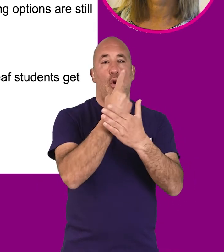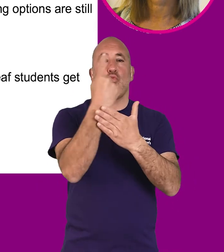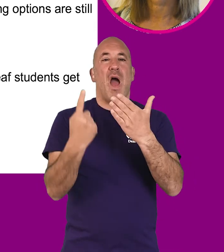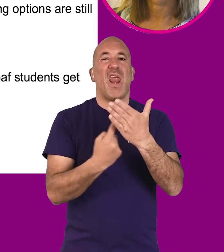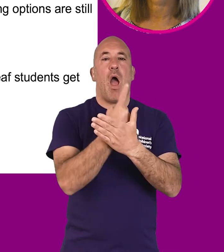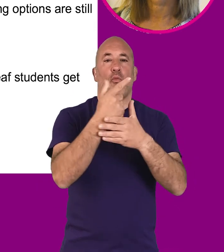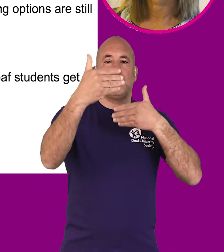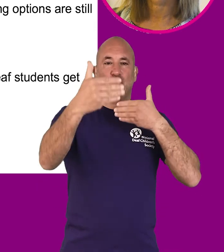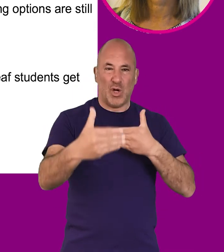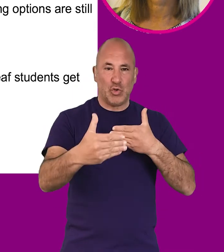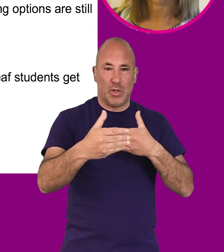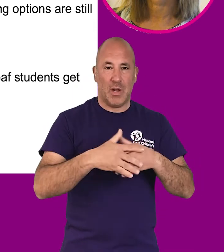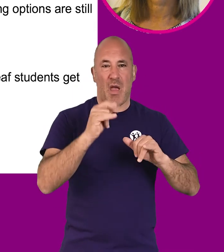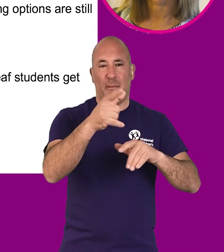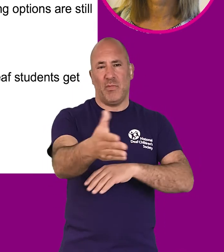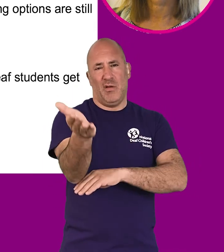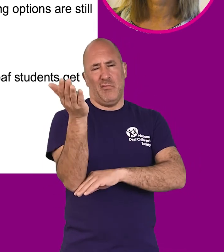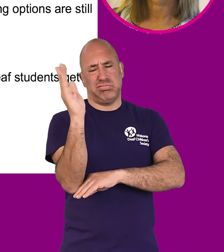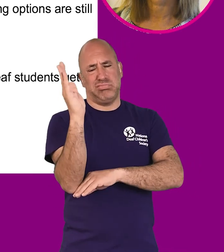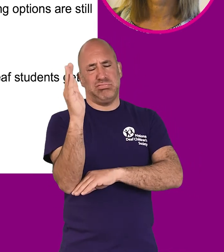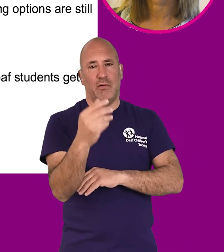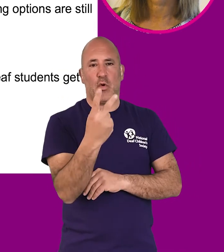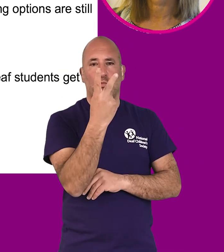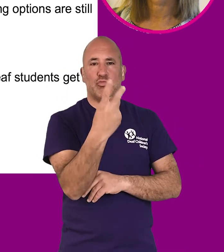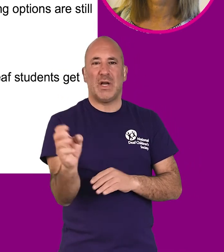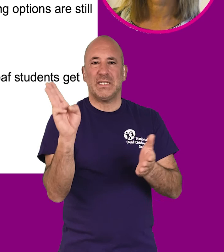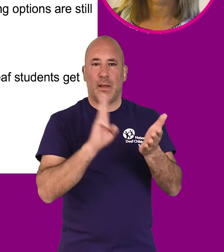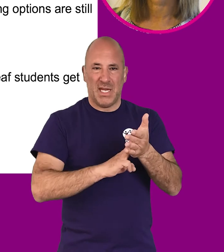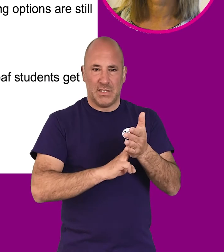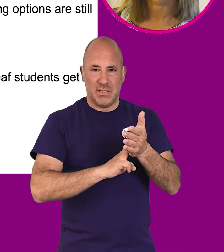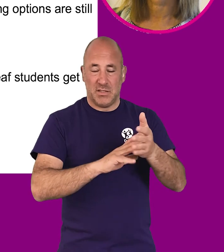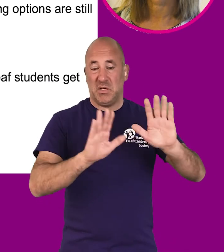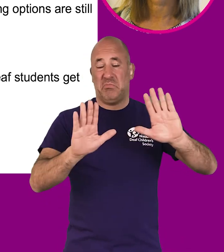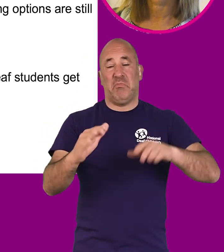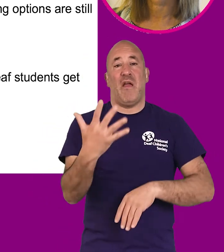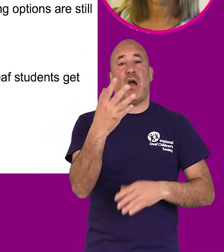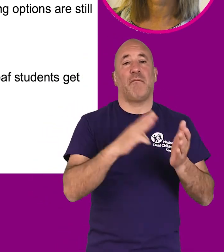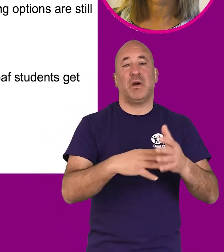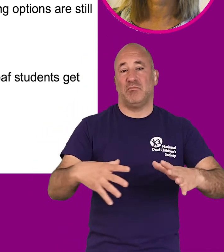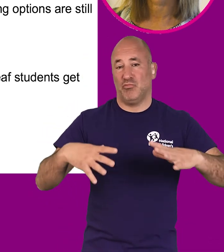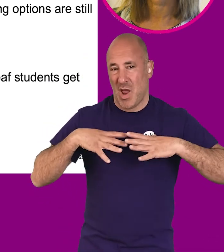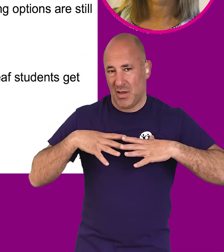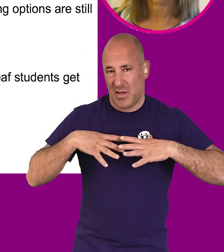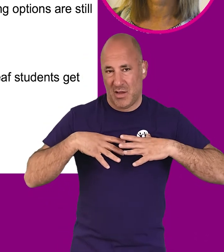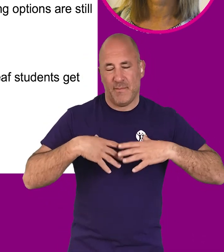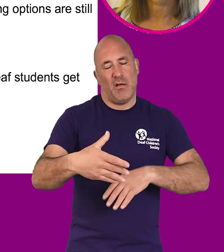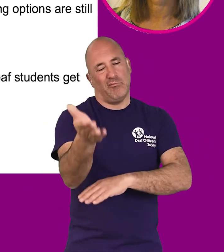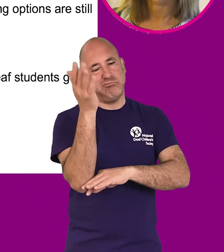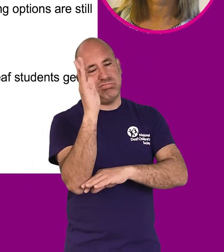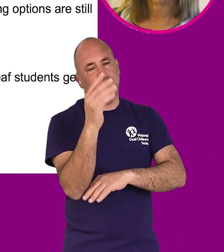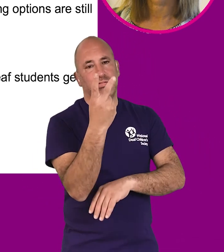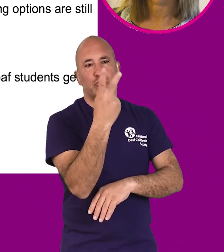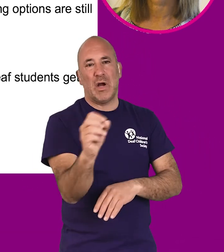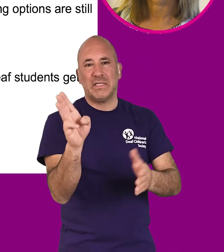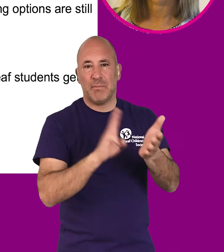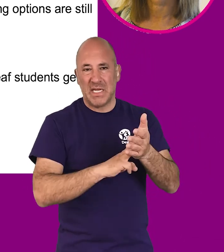If you have a 1 hour session, it could be that you are having, say, a 20-minute bit of lecture, then a